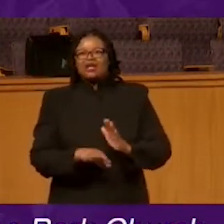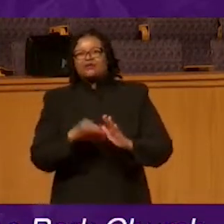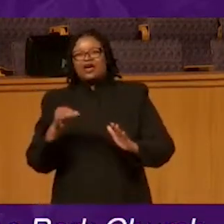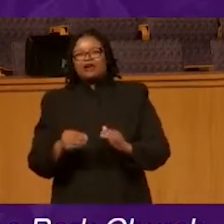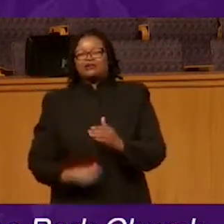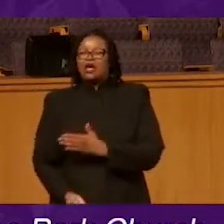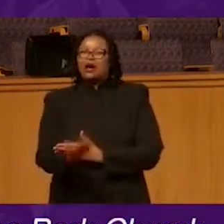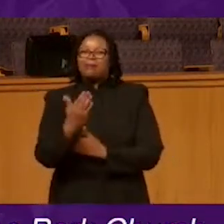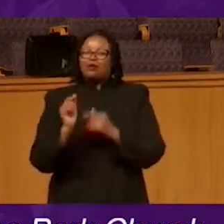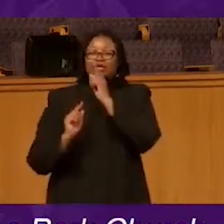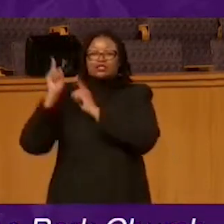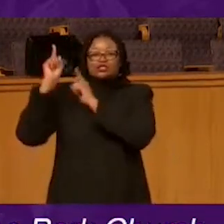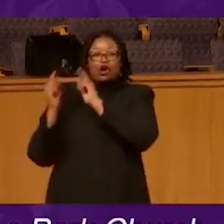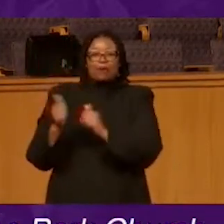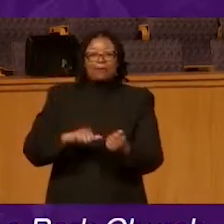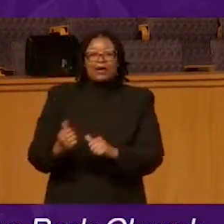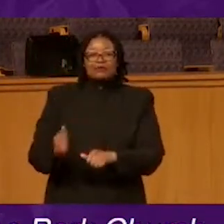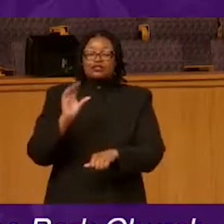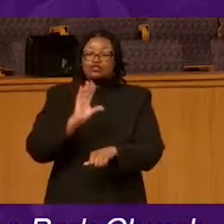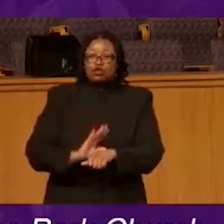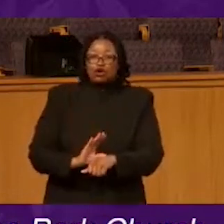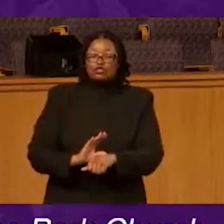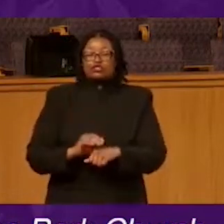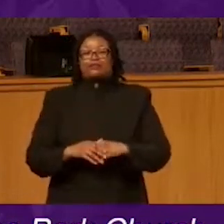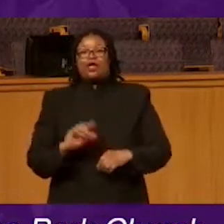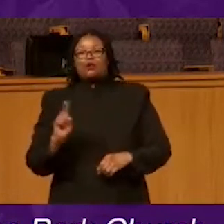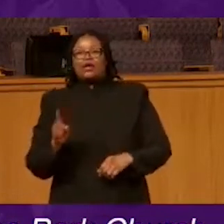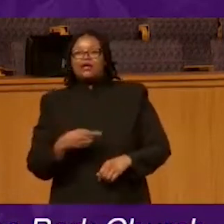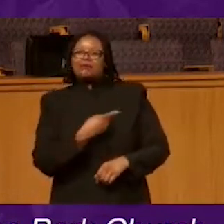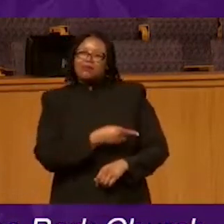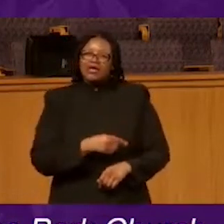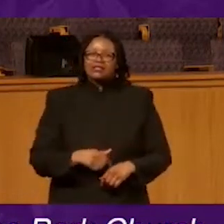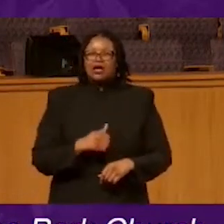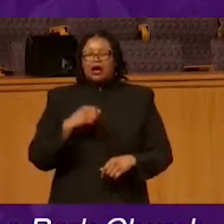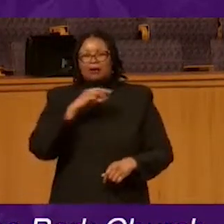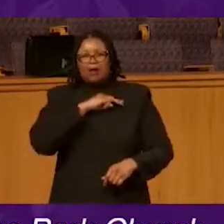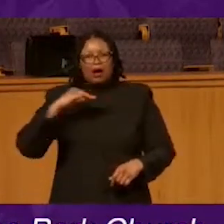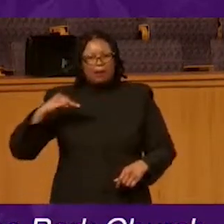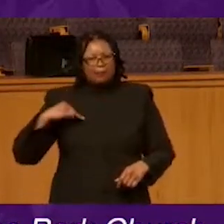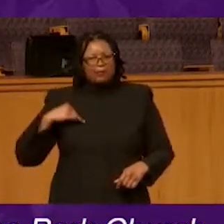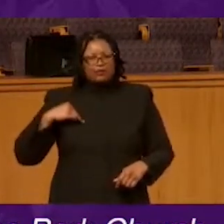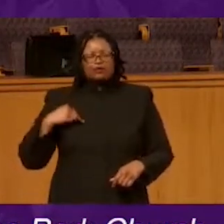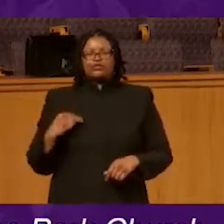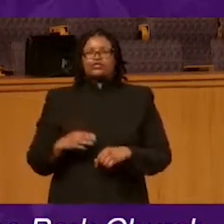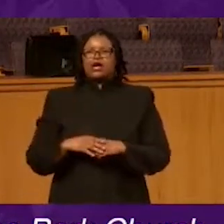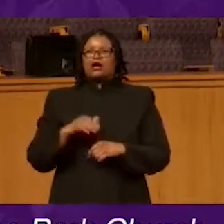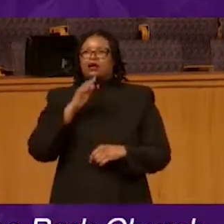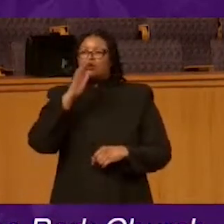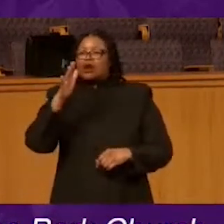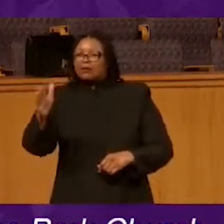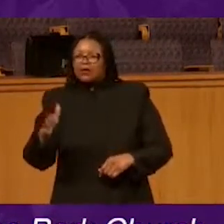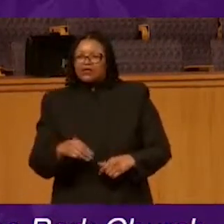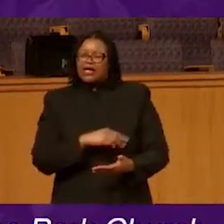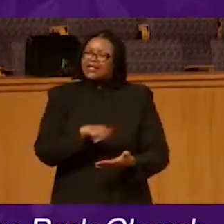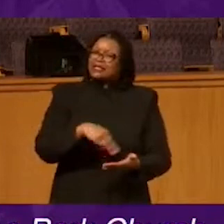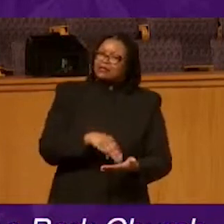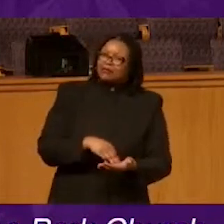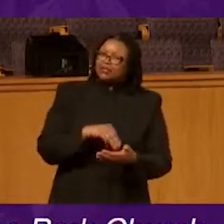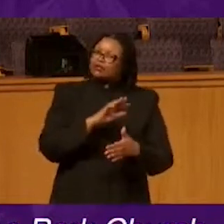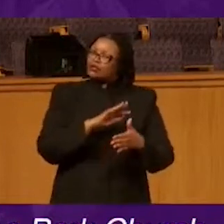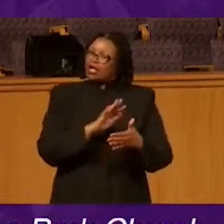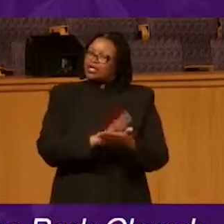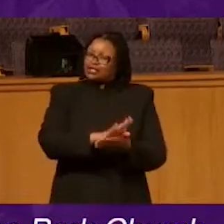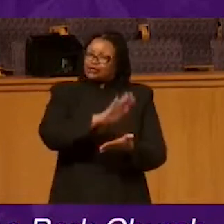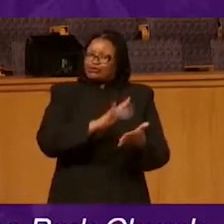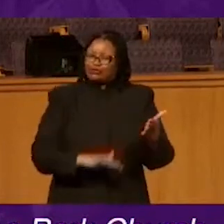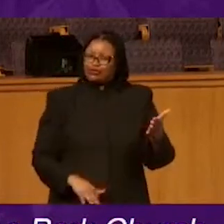Star Baptist Church, where I met Nicole Martin's grandmama. That's how I got to know Nicole as a middle school student. And then in